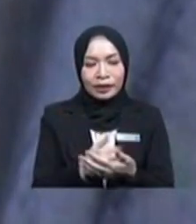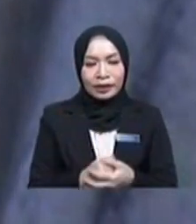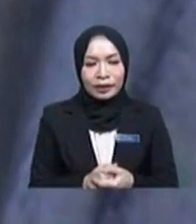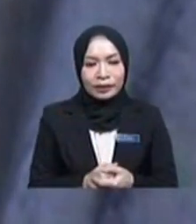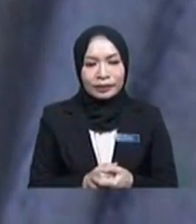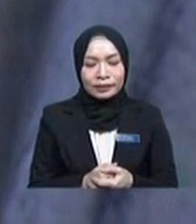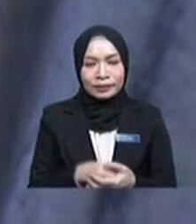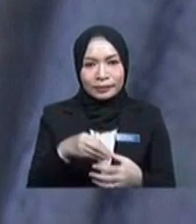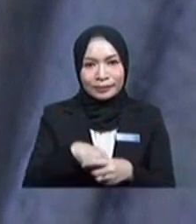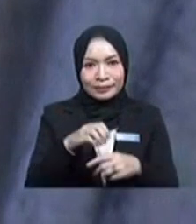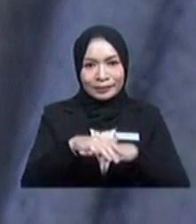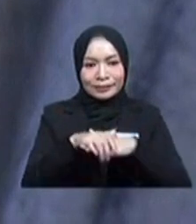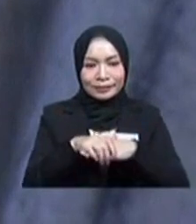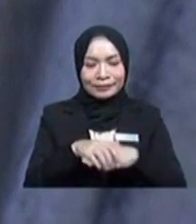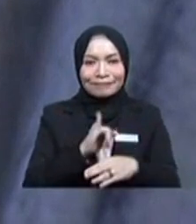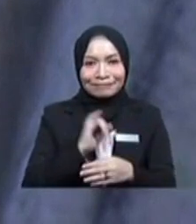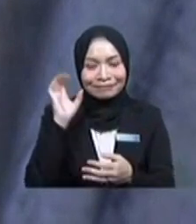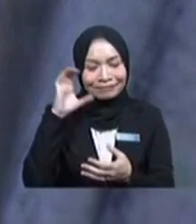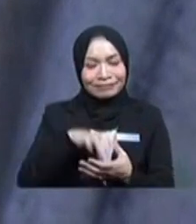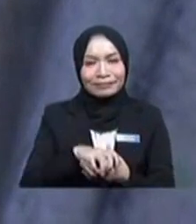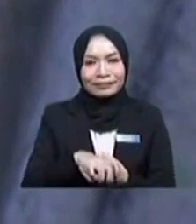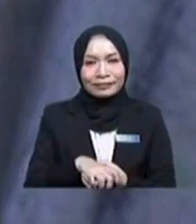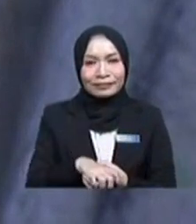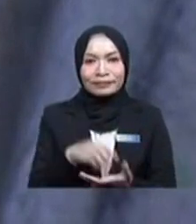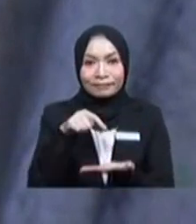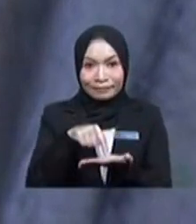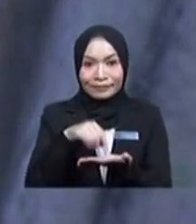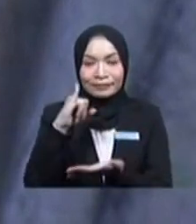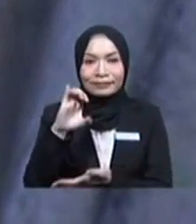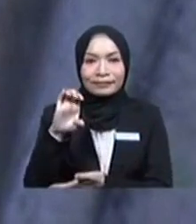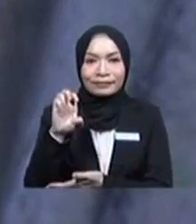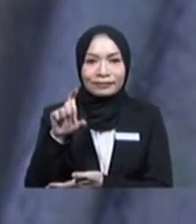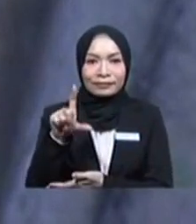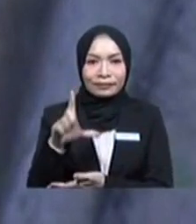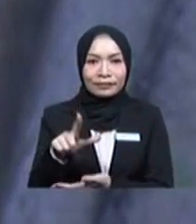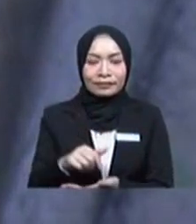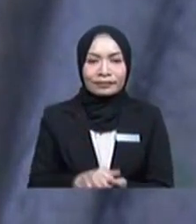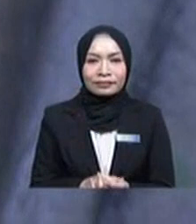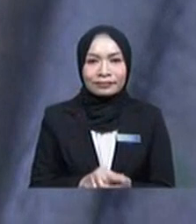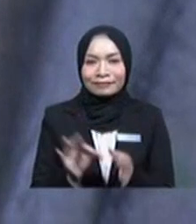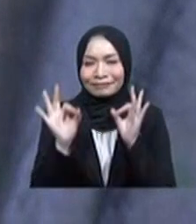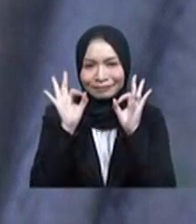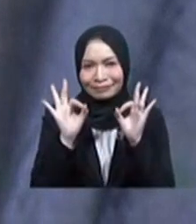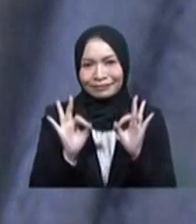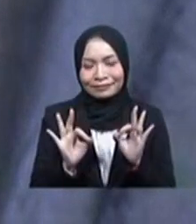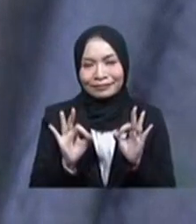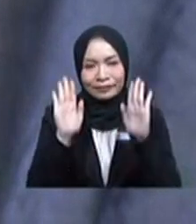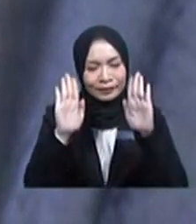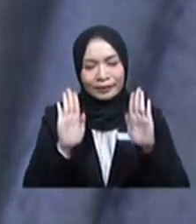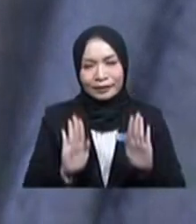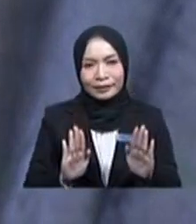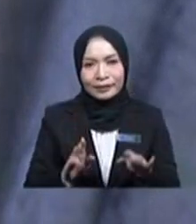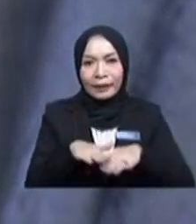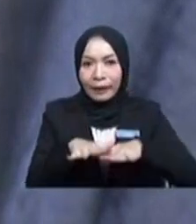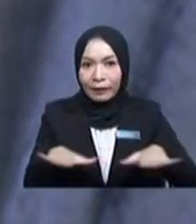teaching. I believe this conference is an excellent platform to discuss and deliberate